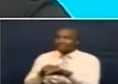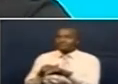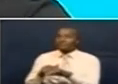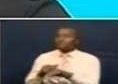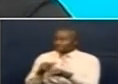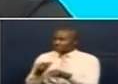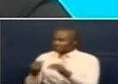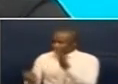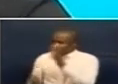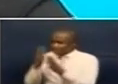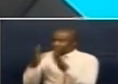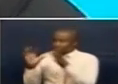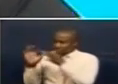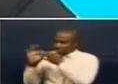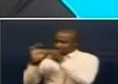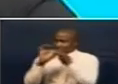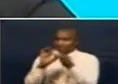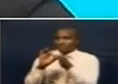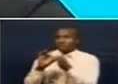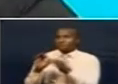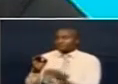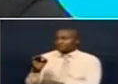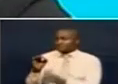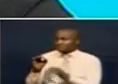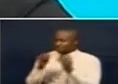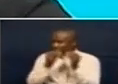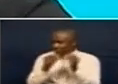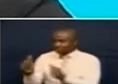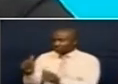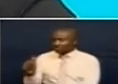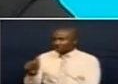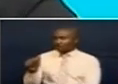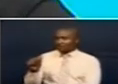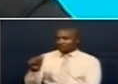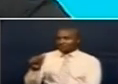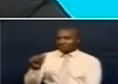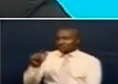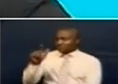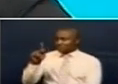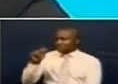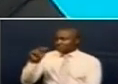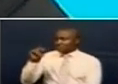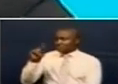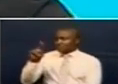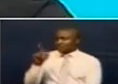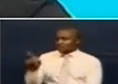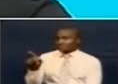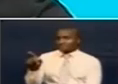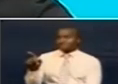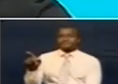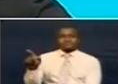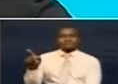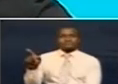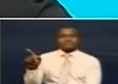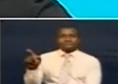uprising against a kleptocratic, autocratic Nyayo regime. And the whole country, it was not